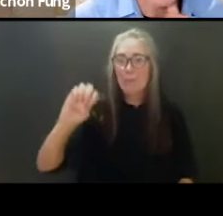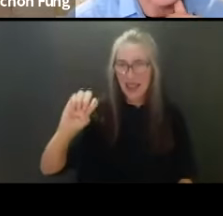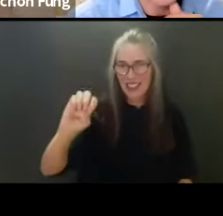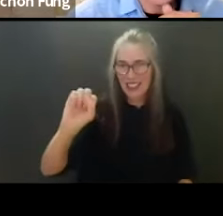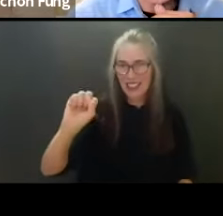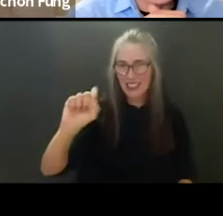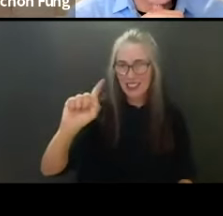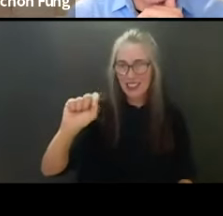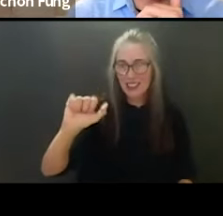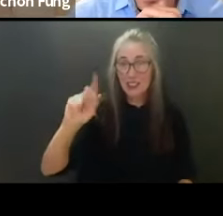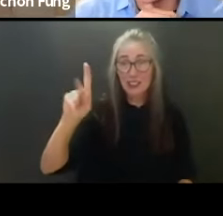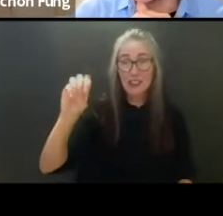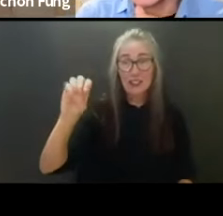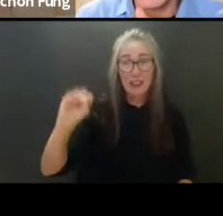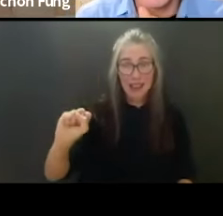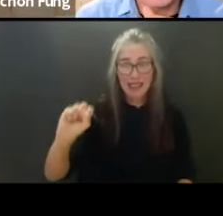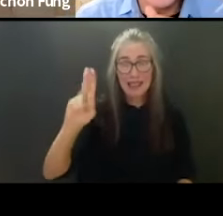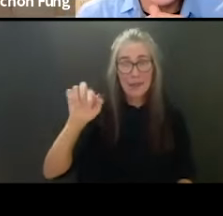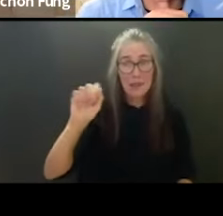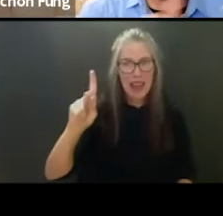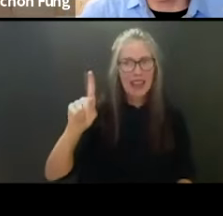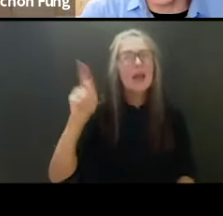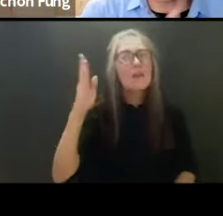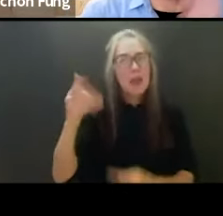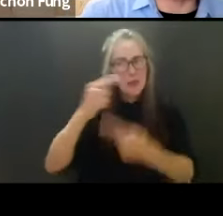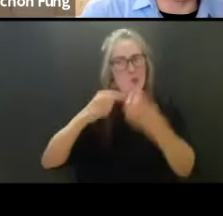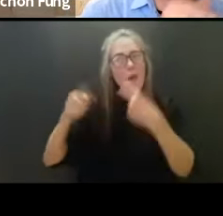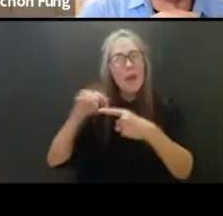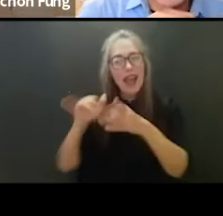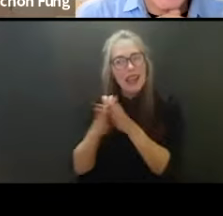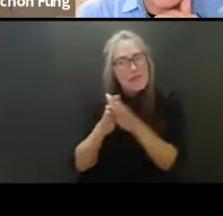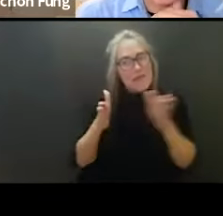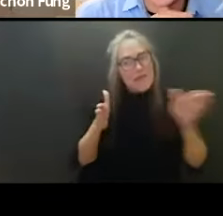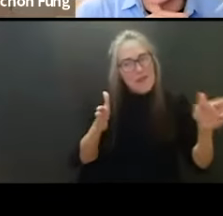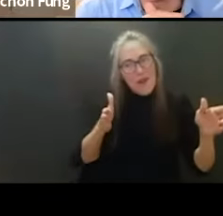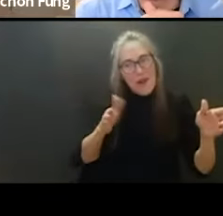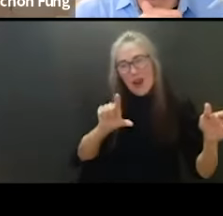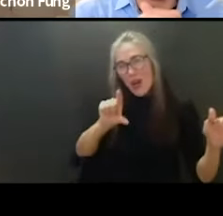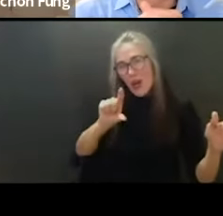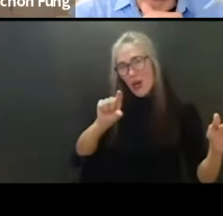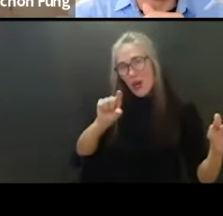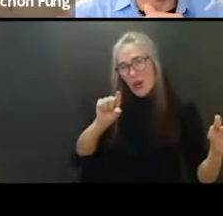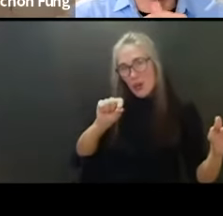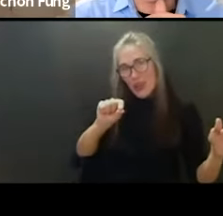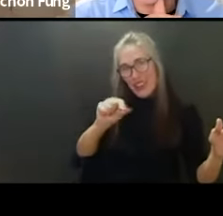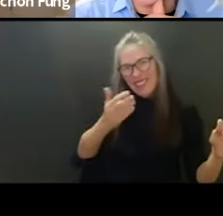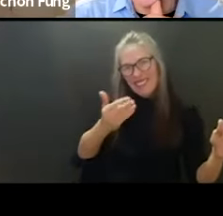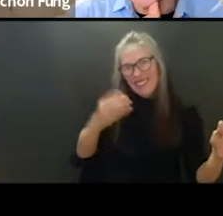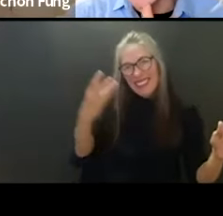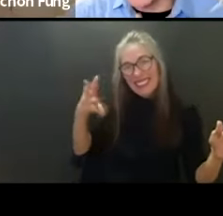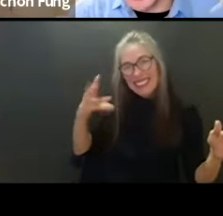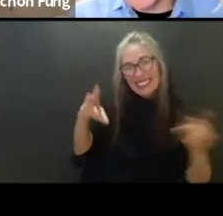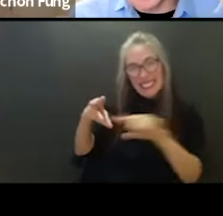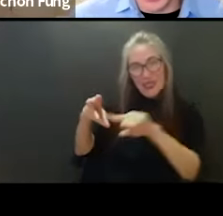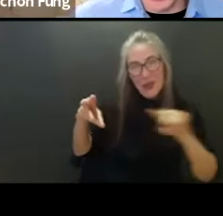back, is that we return to this earlier period of genteel liberal elite consensus,